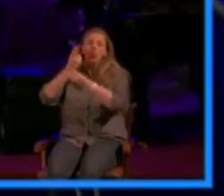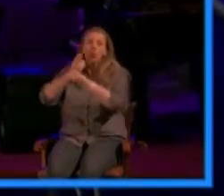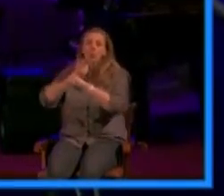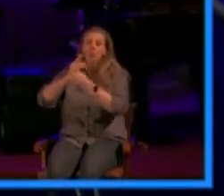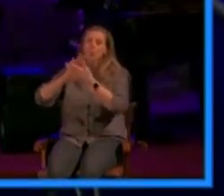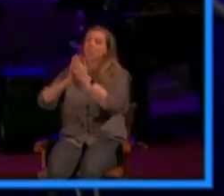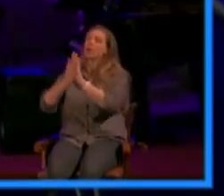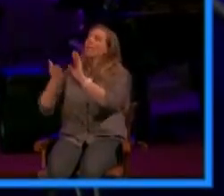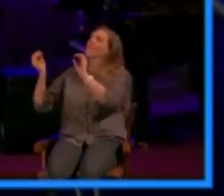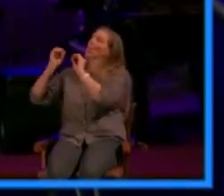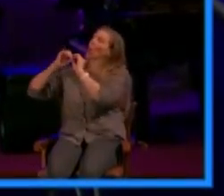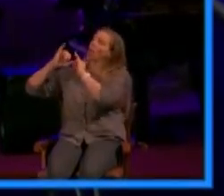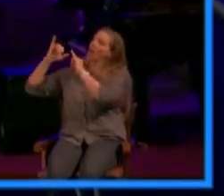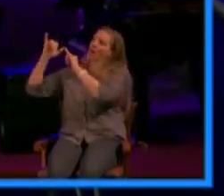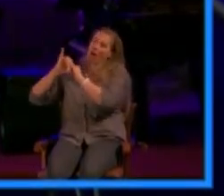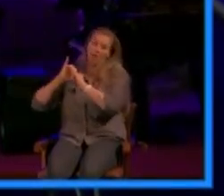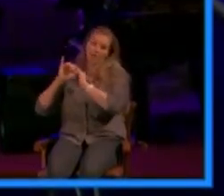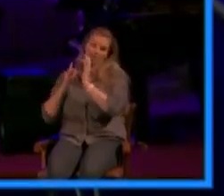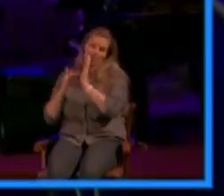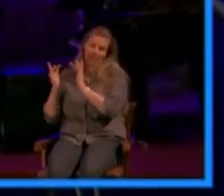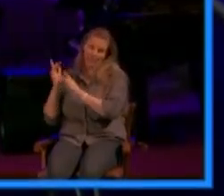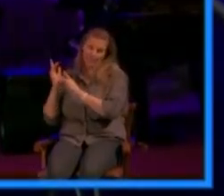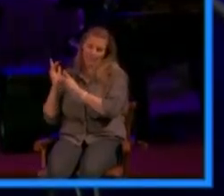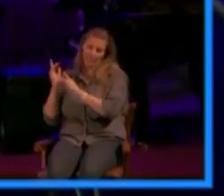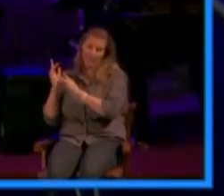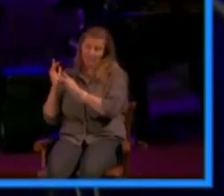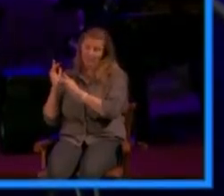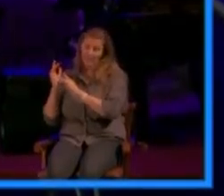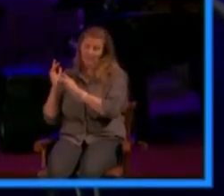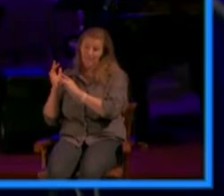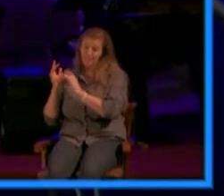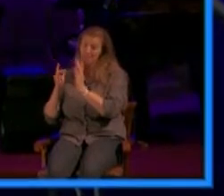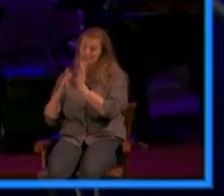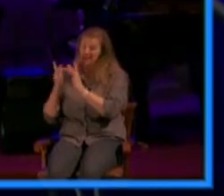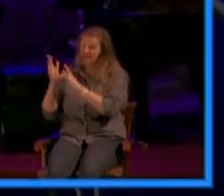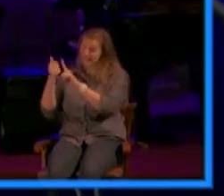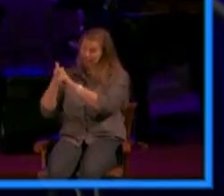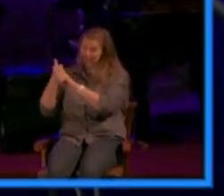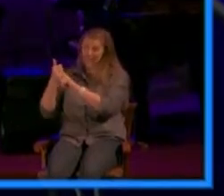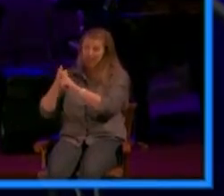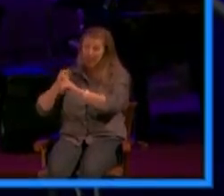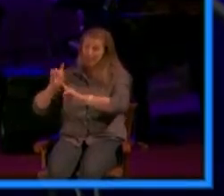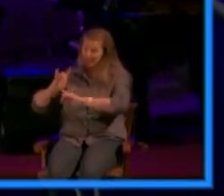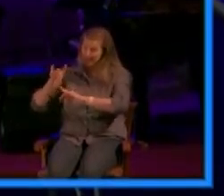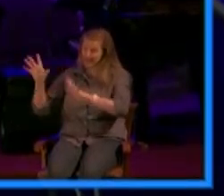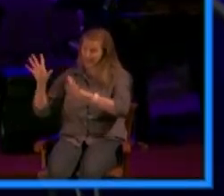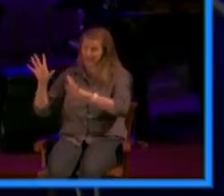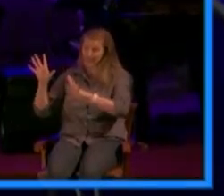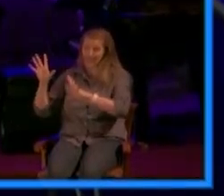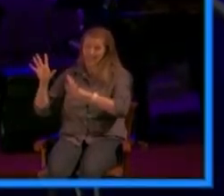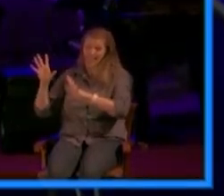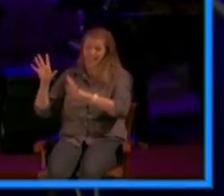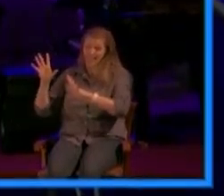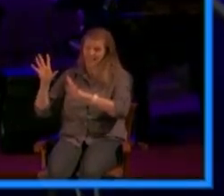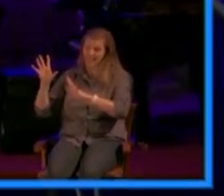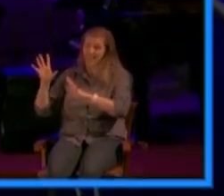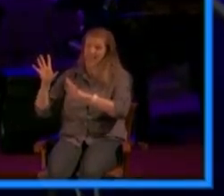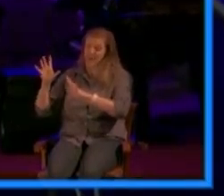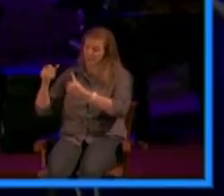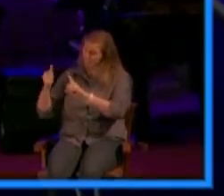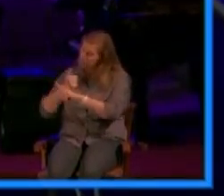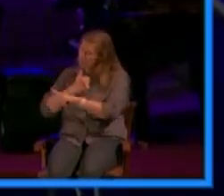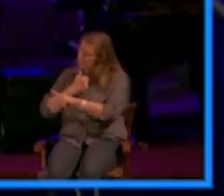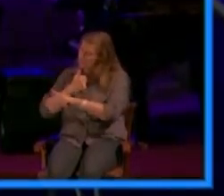like Jesus than being persecuted because they put him, an innocent man, totally, ultimately on a